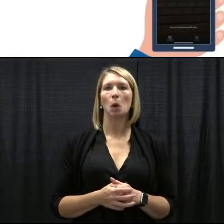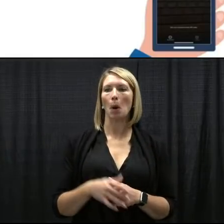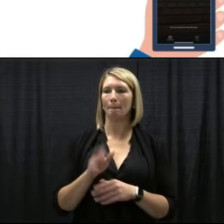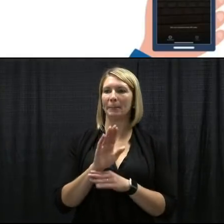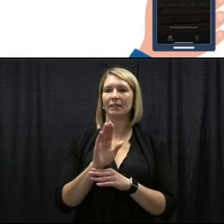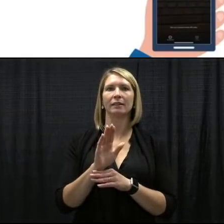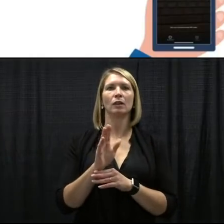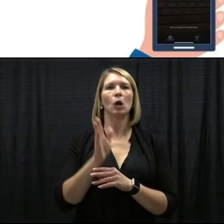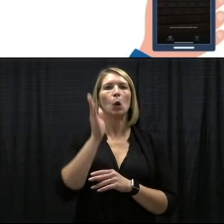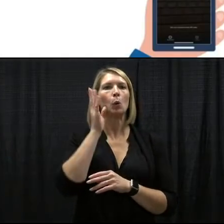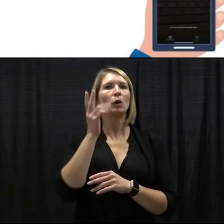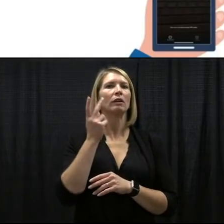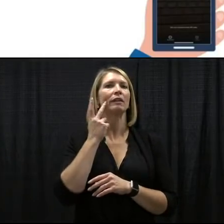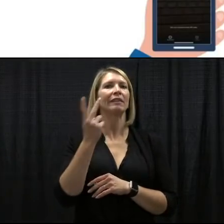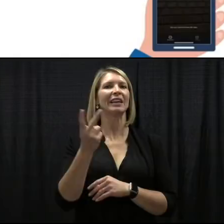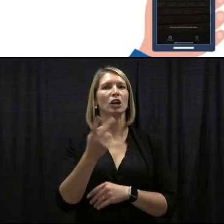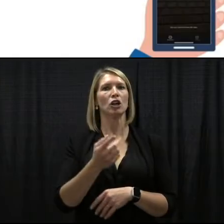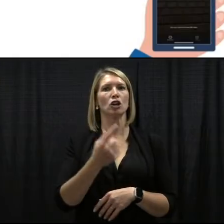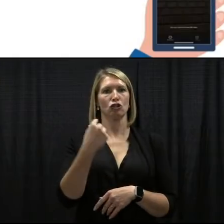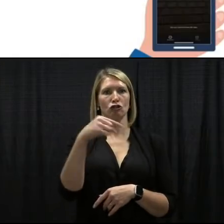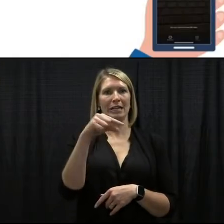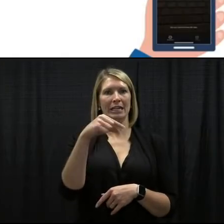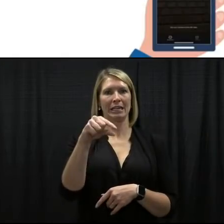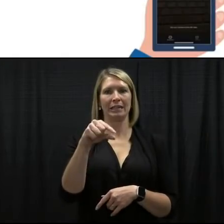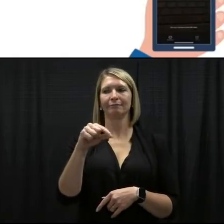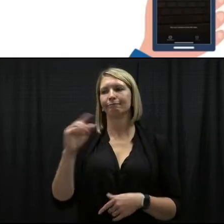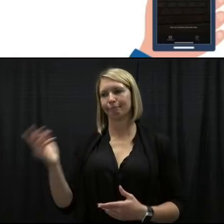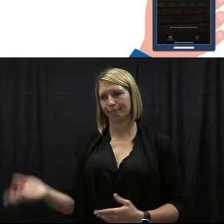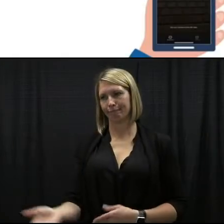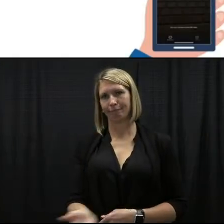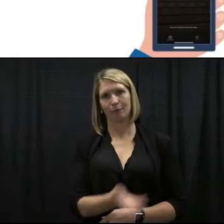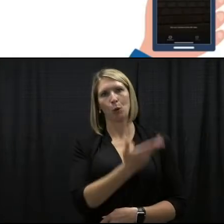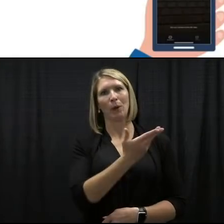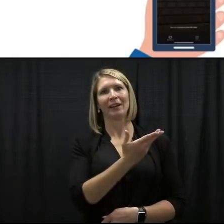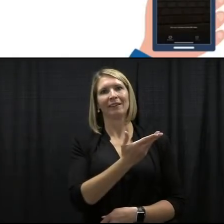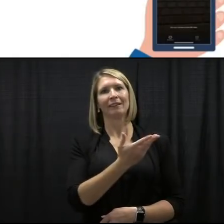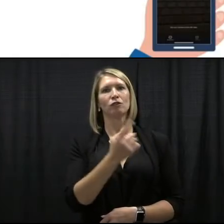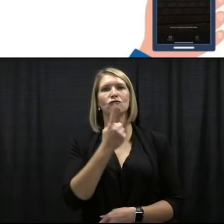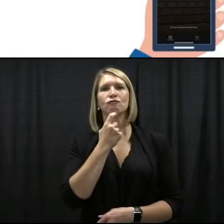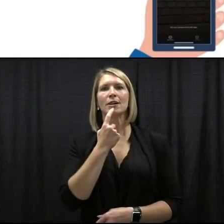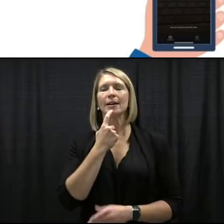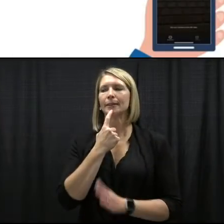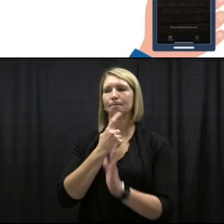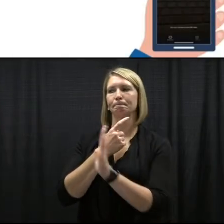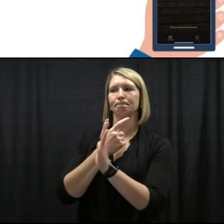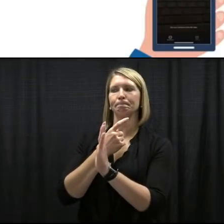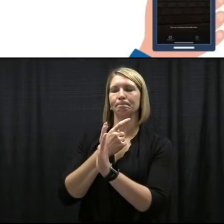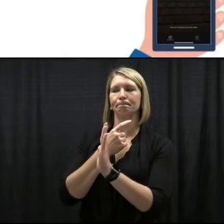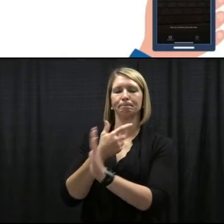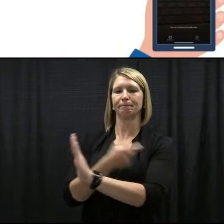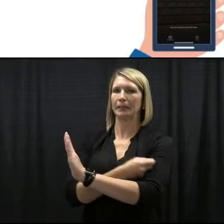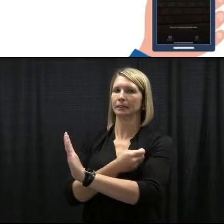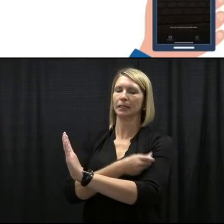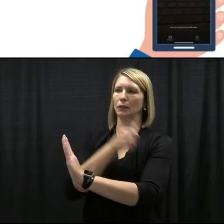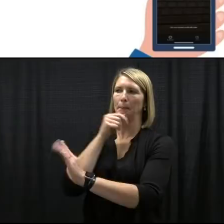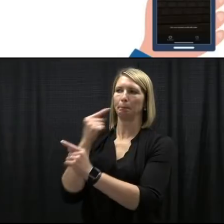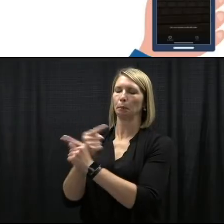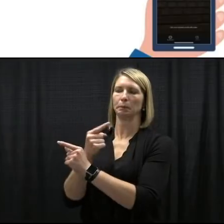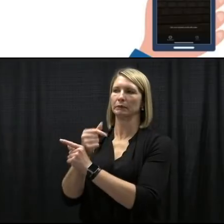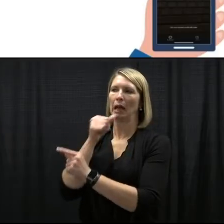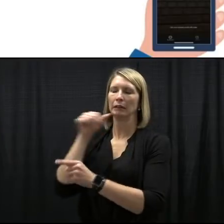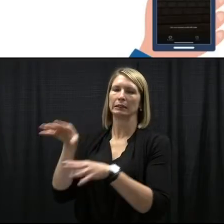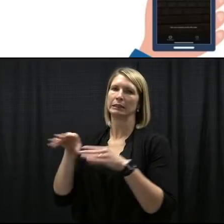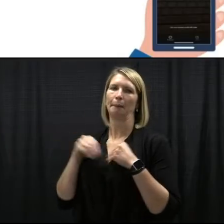whether it's green, you can go in, or red, you can't. So we understand the importance of engaging the business community in this process